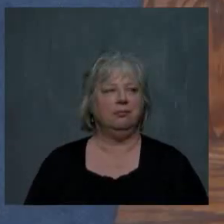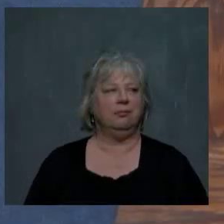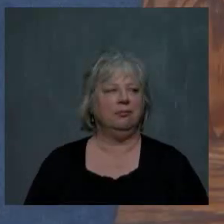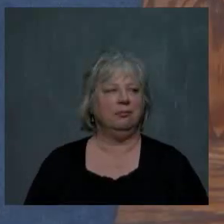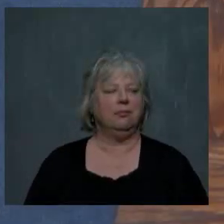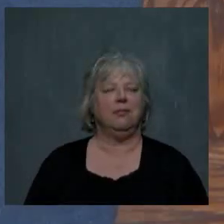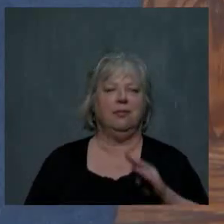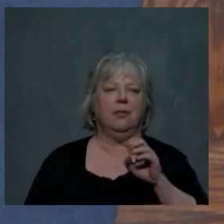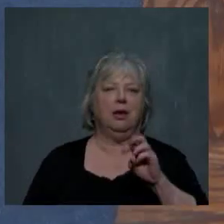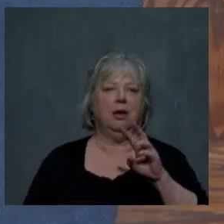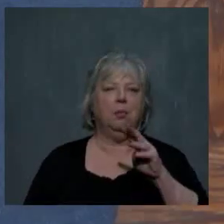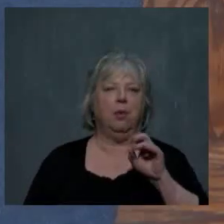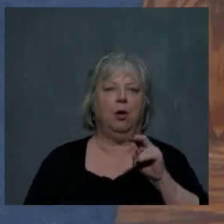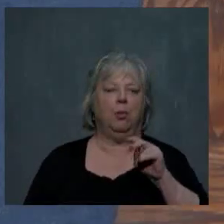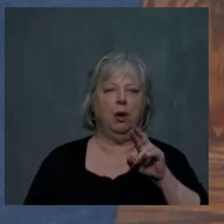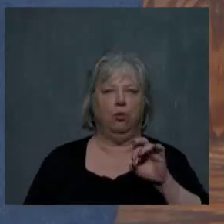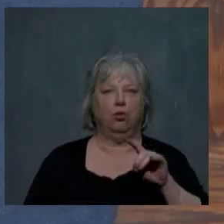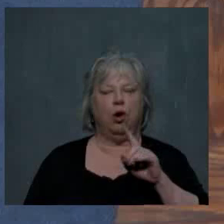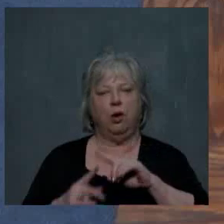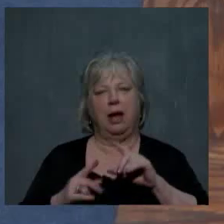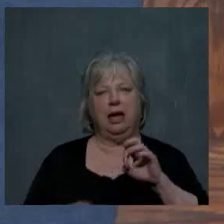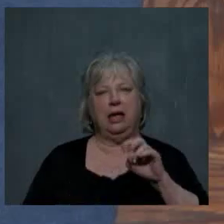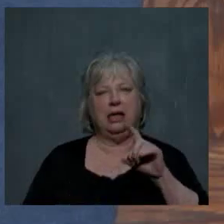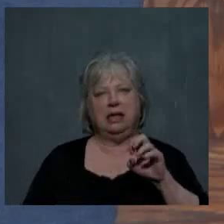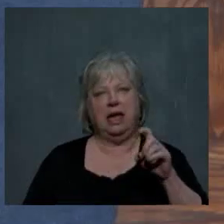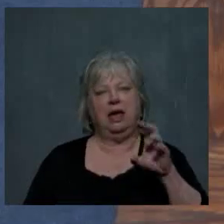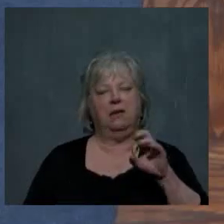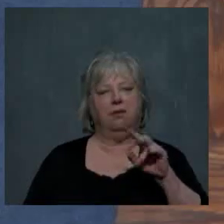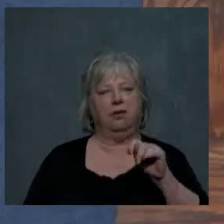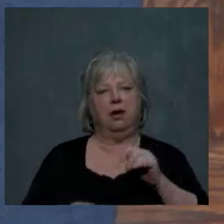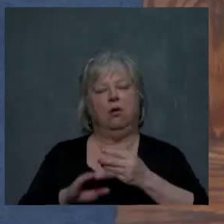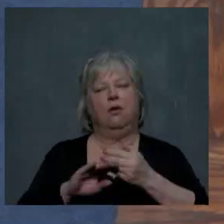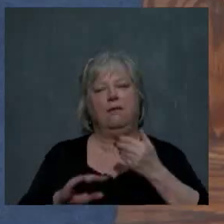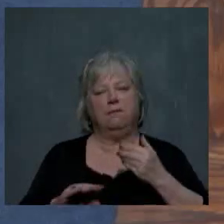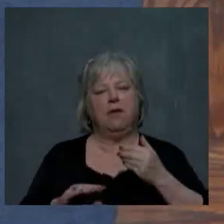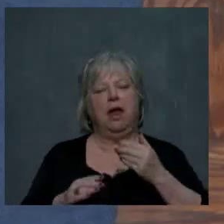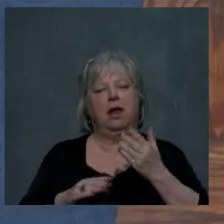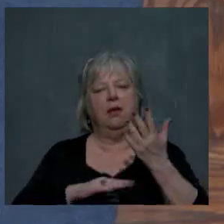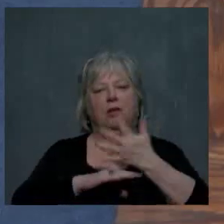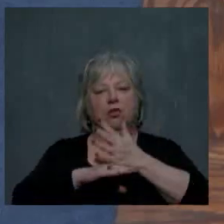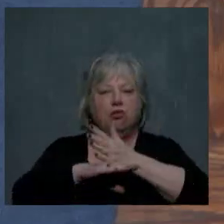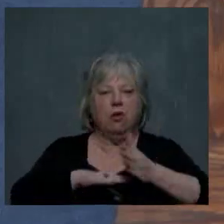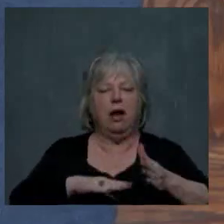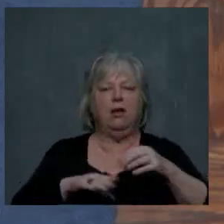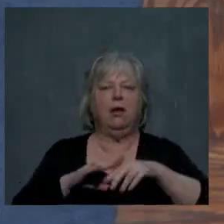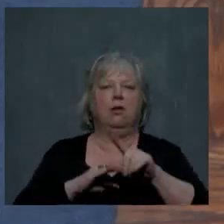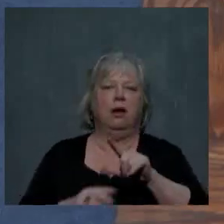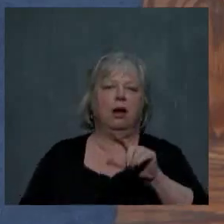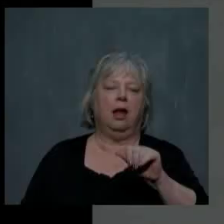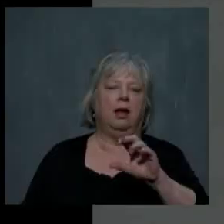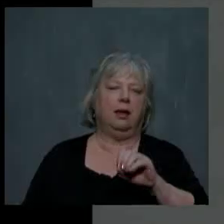The Bowman Road at Executive Center Advanced Grading Variance Request is under file number